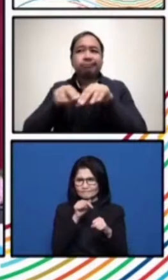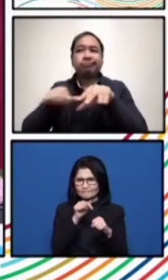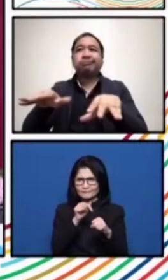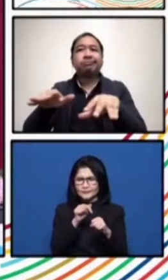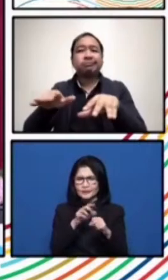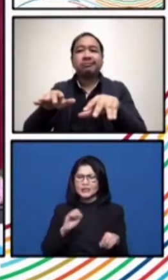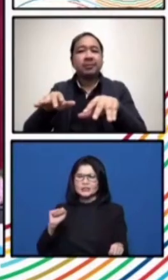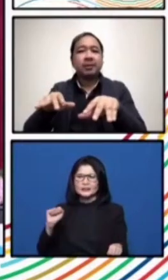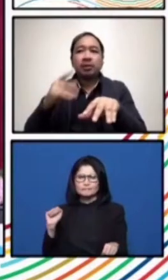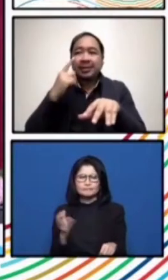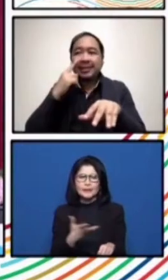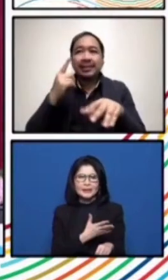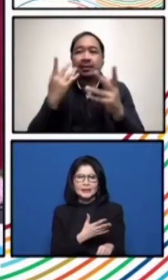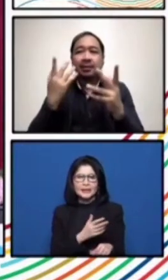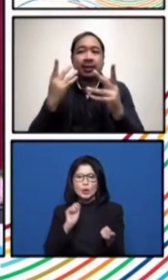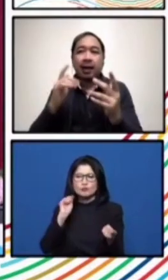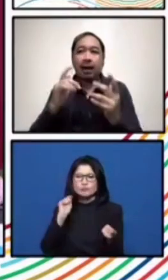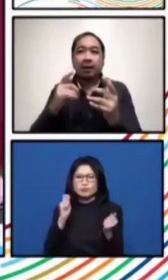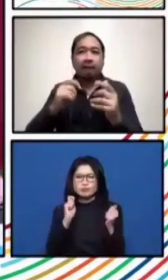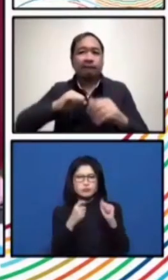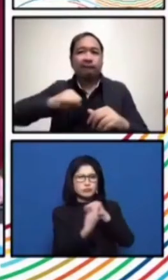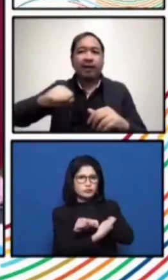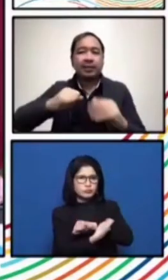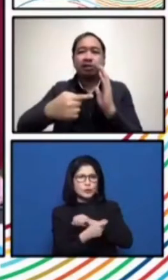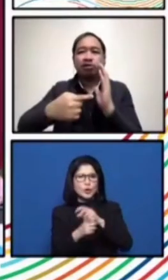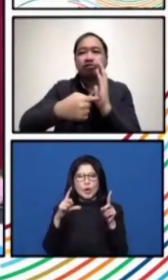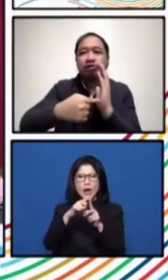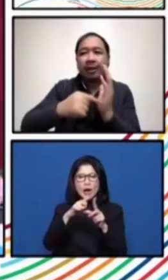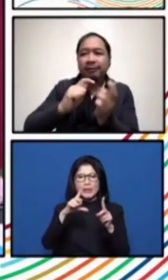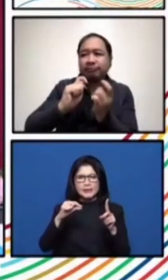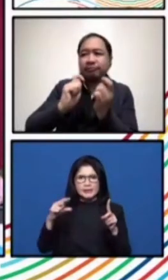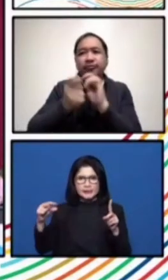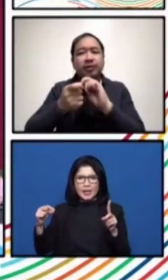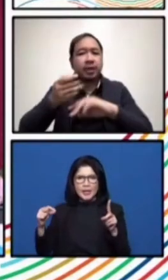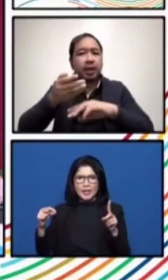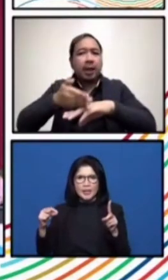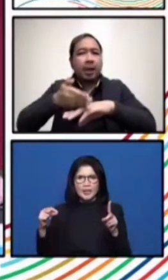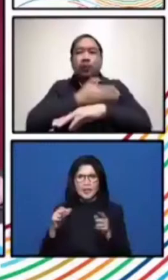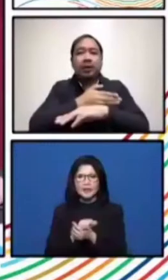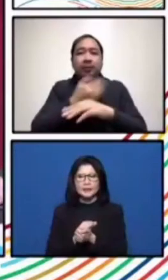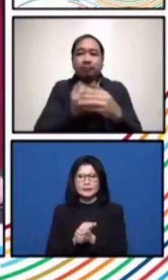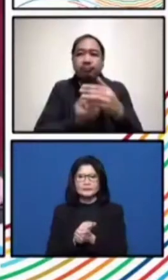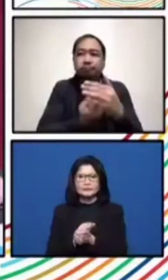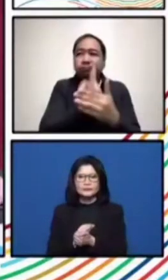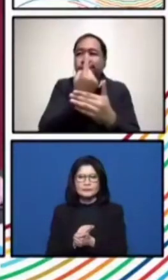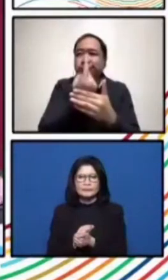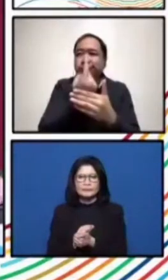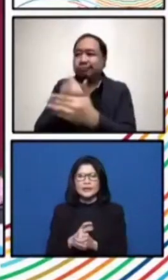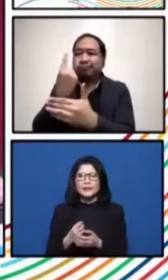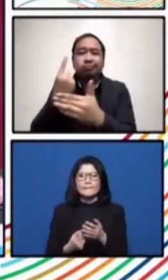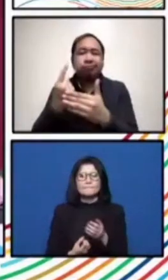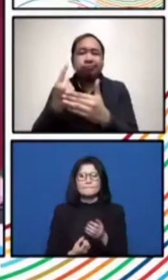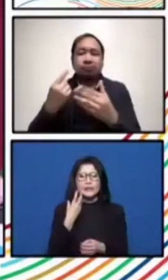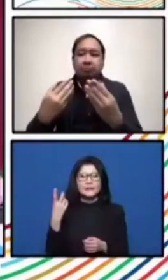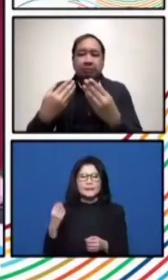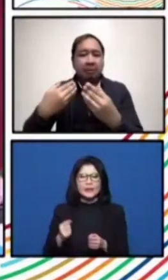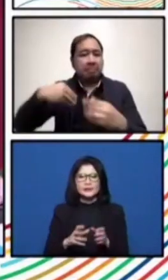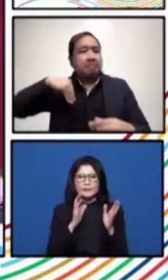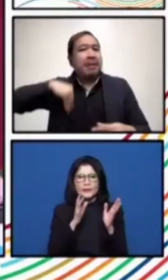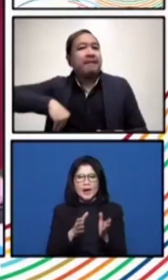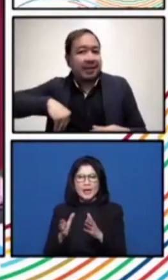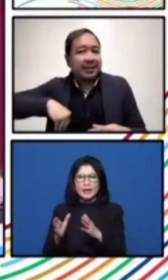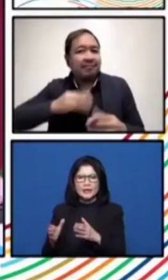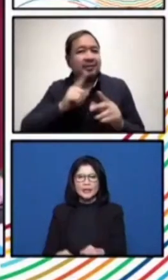digital transformation creating more opportunities in many areas services